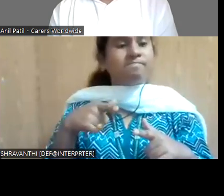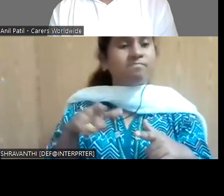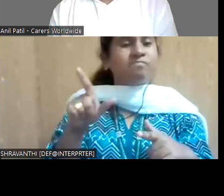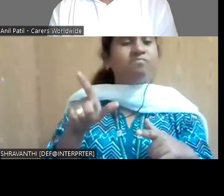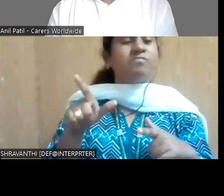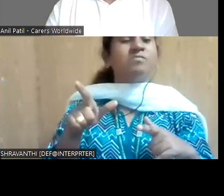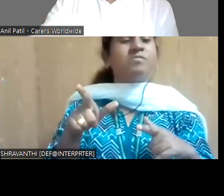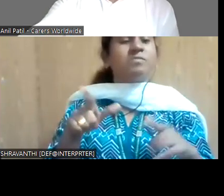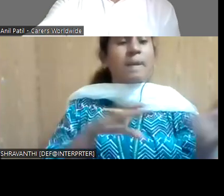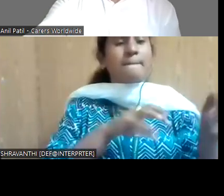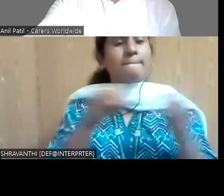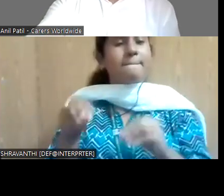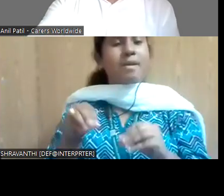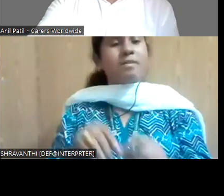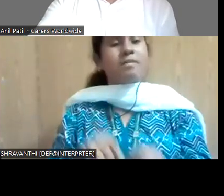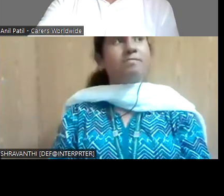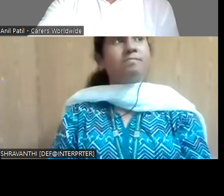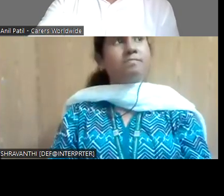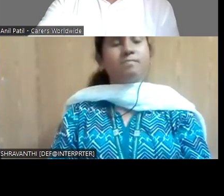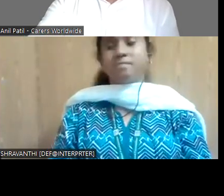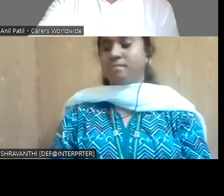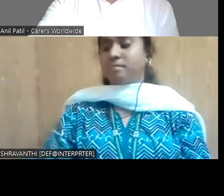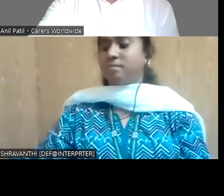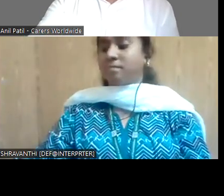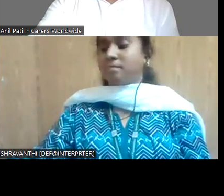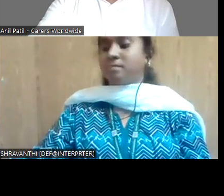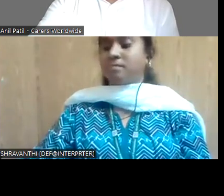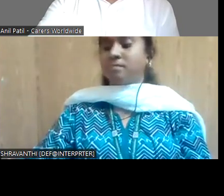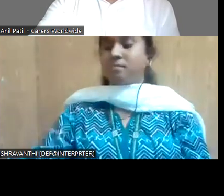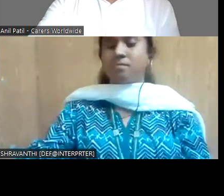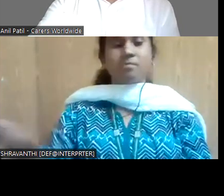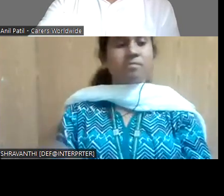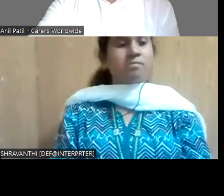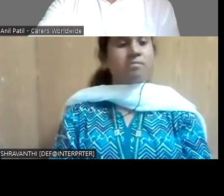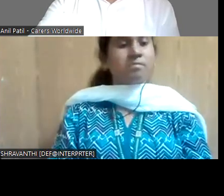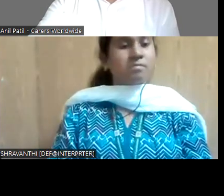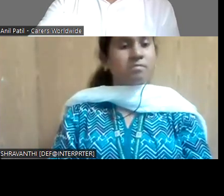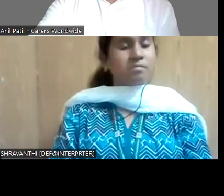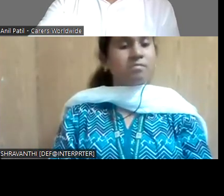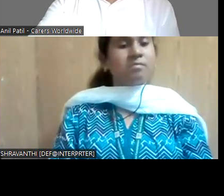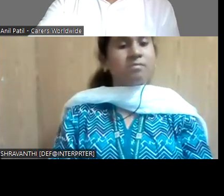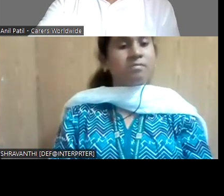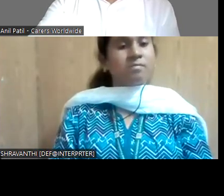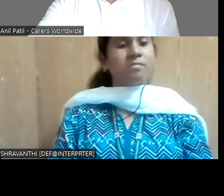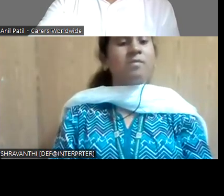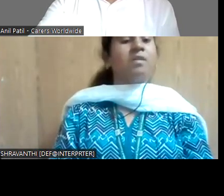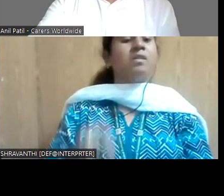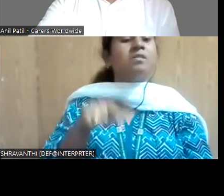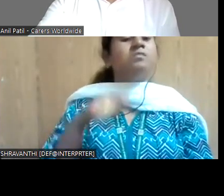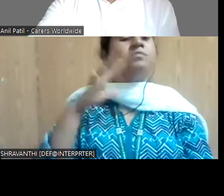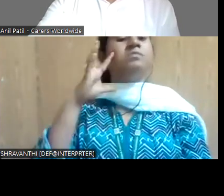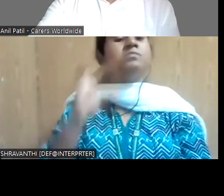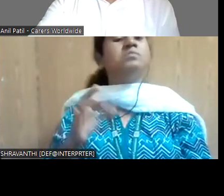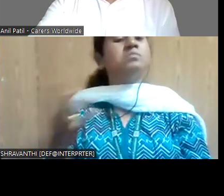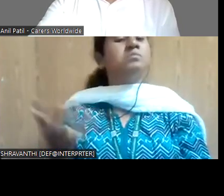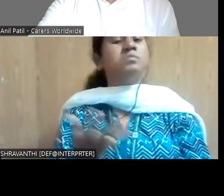So, Krishna ji, aapne itni sari baatein suni, listen to this discourse. Aapke liye kya important hai in